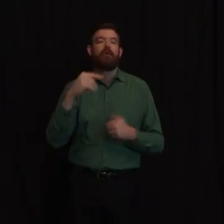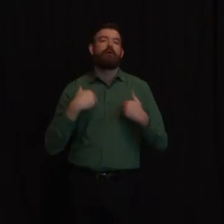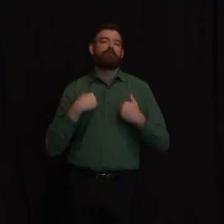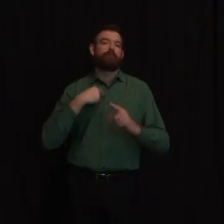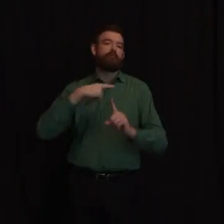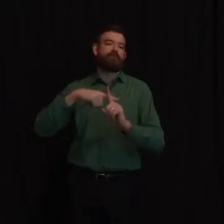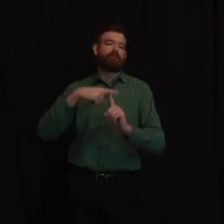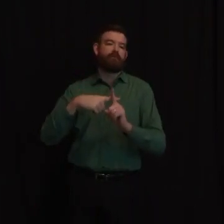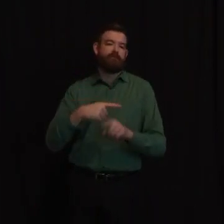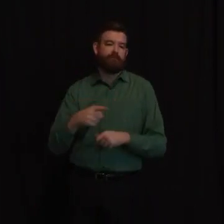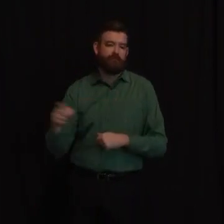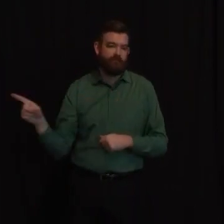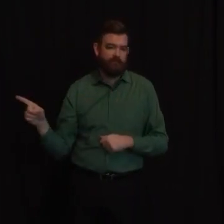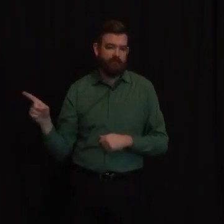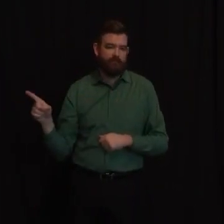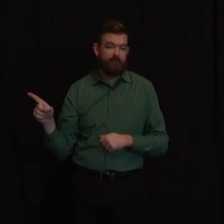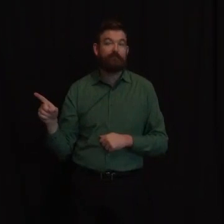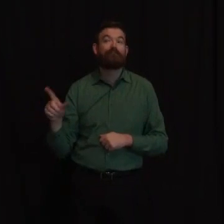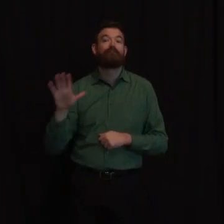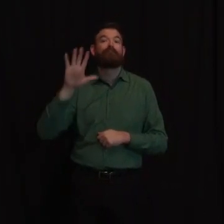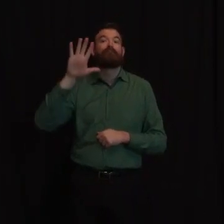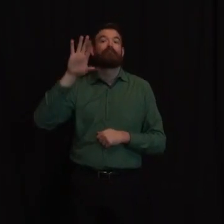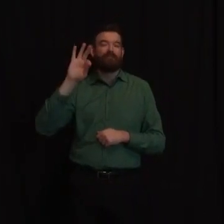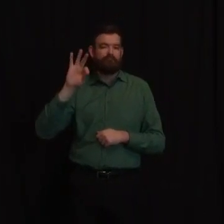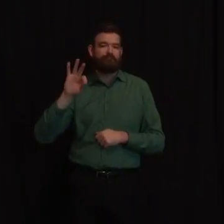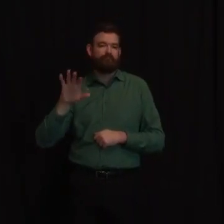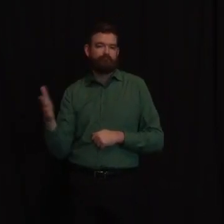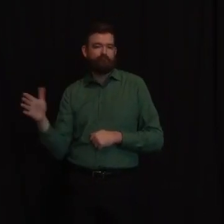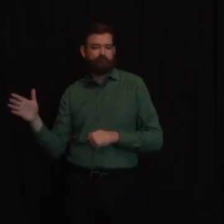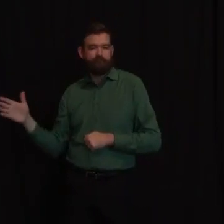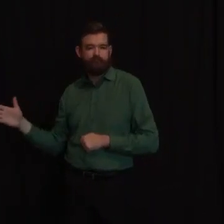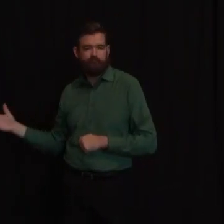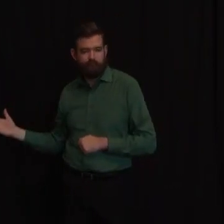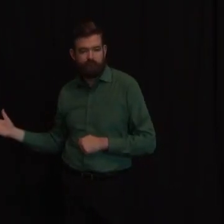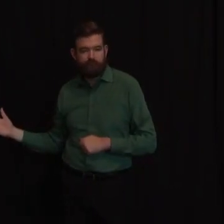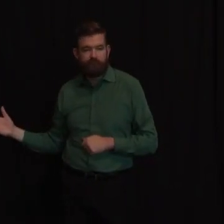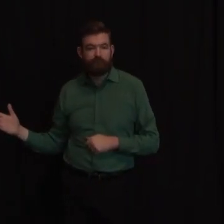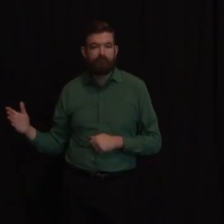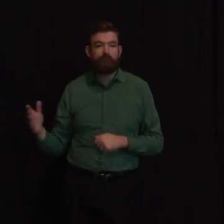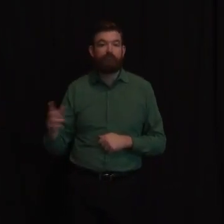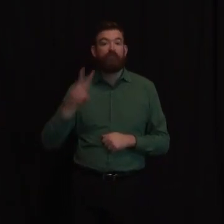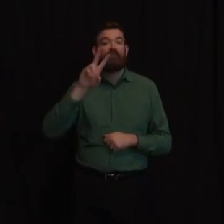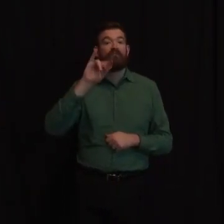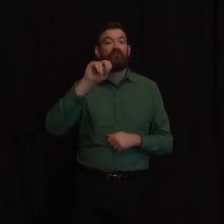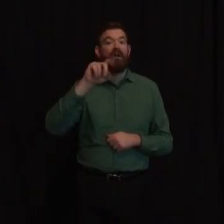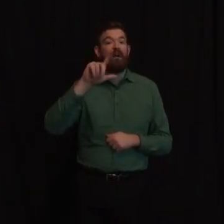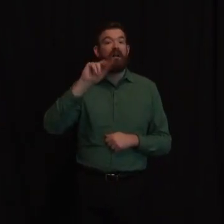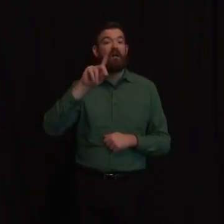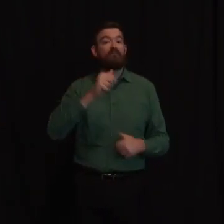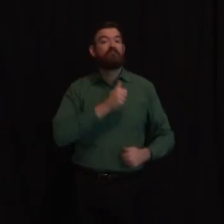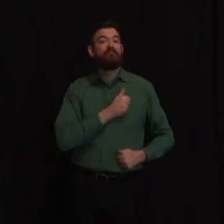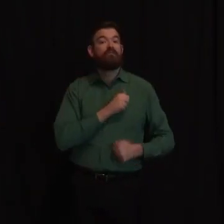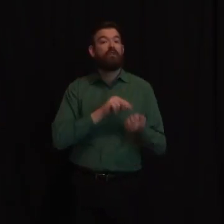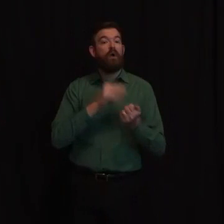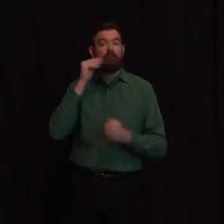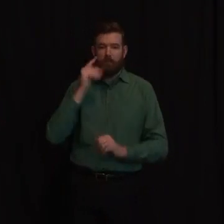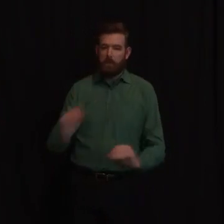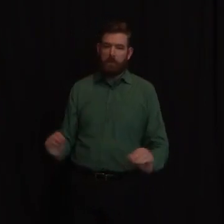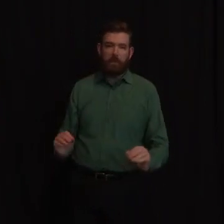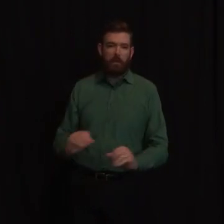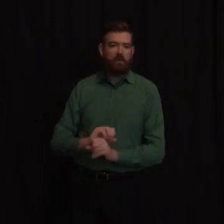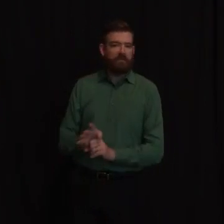reported 59 deaths. There are no cases at the Vineland location. The breakdown on race and ethnicity